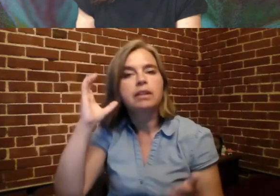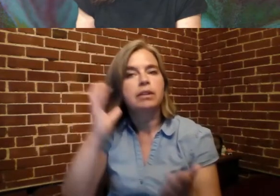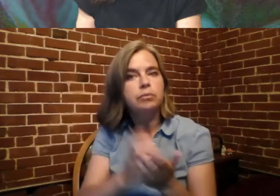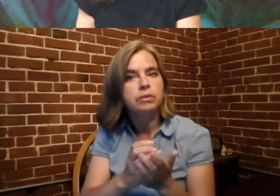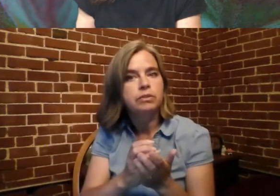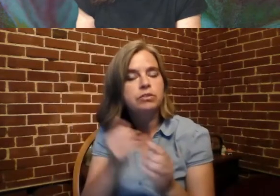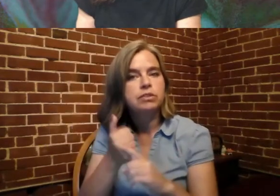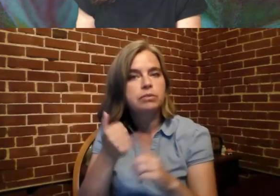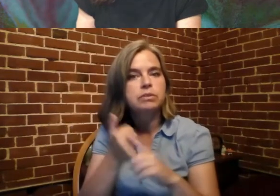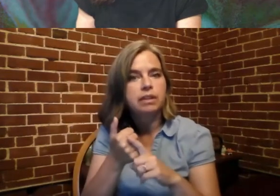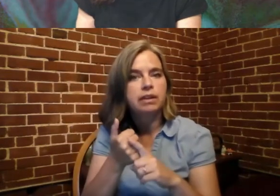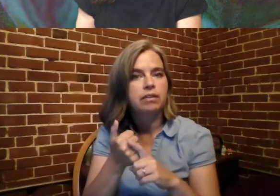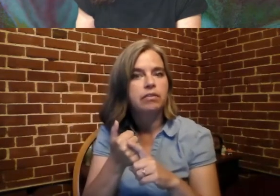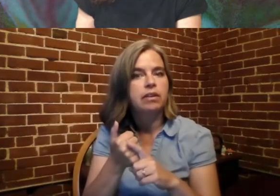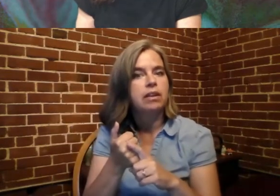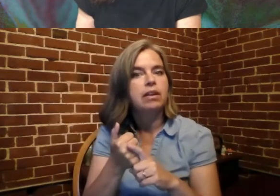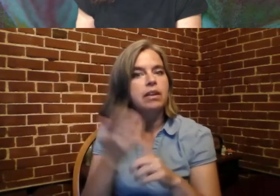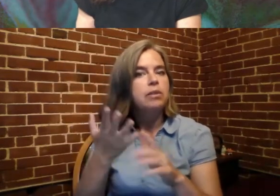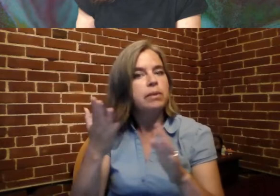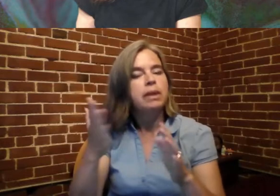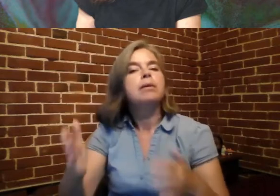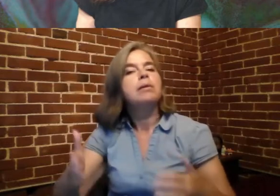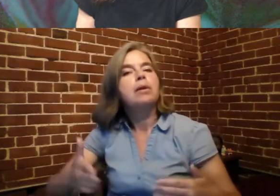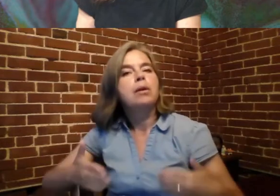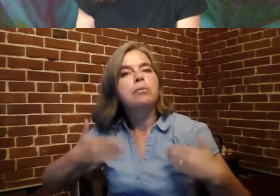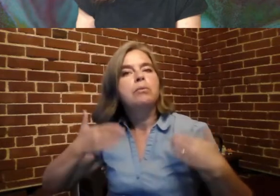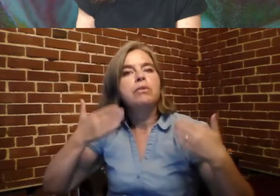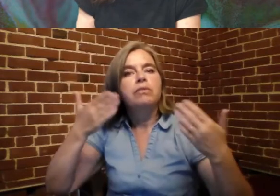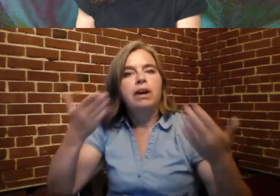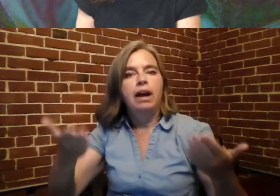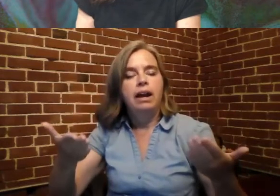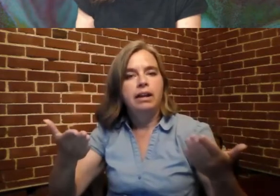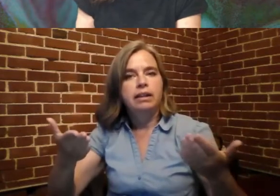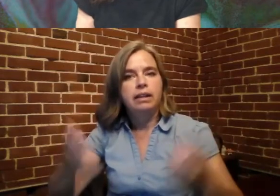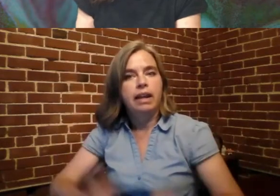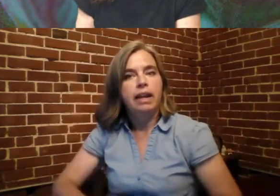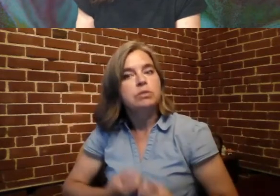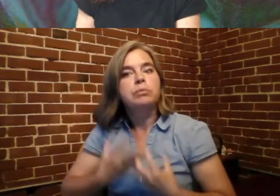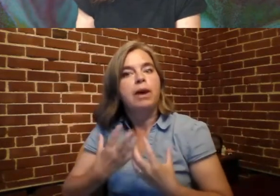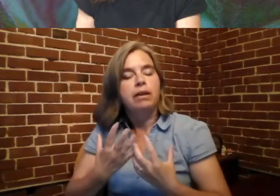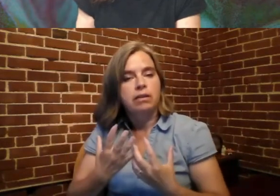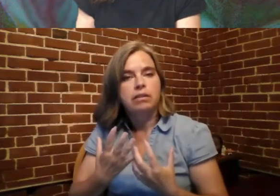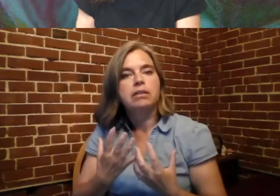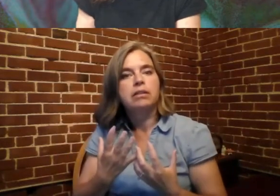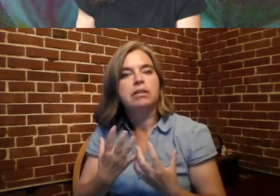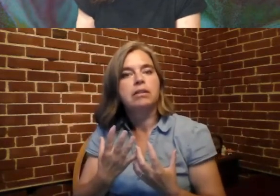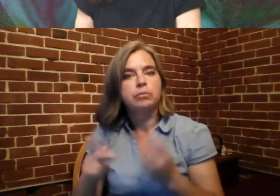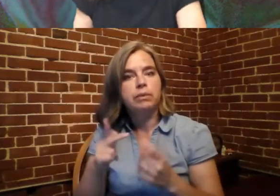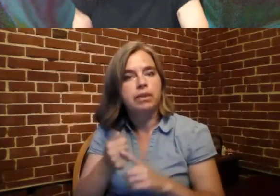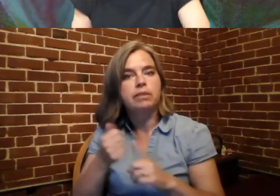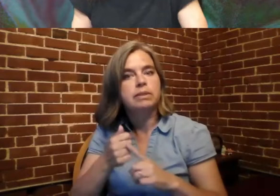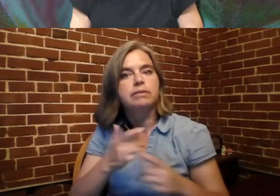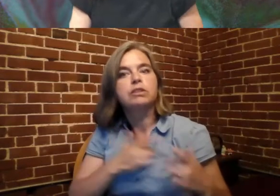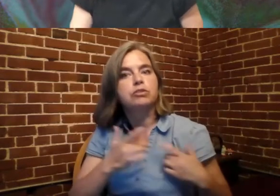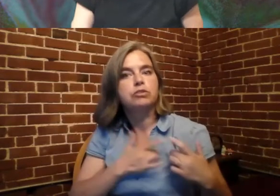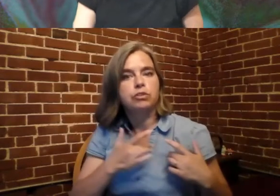themselves might provide a source of inspiration for people who have concerns